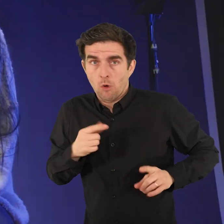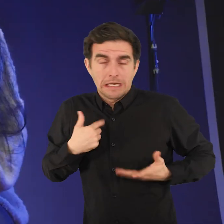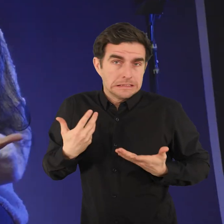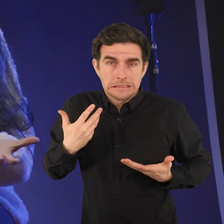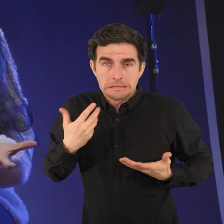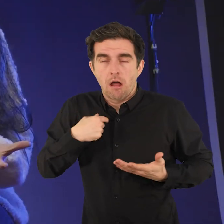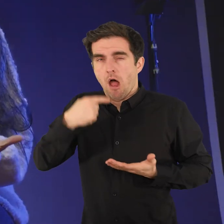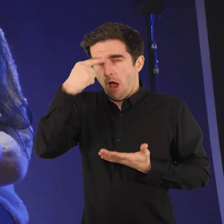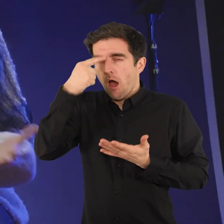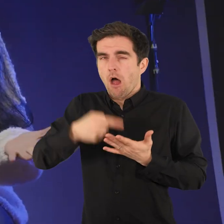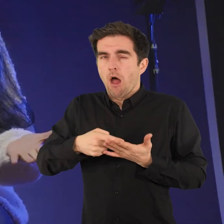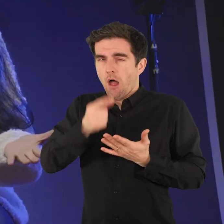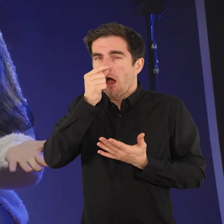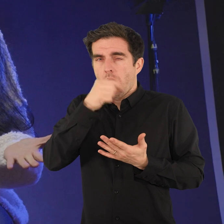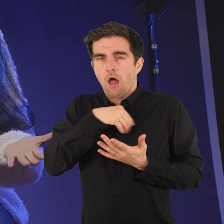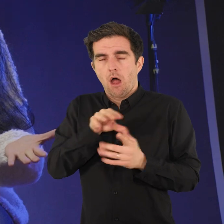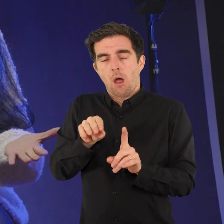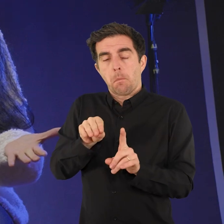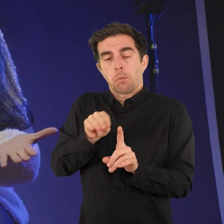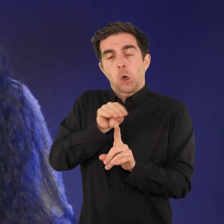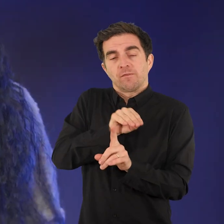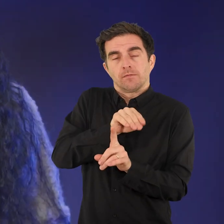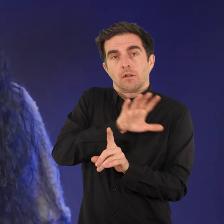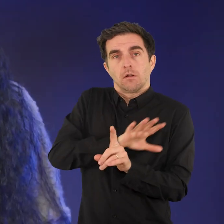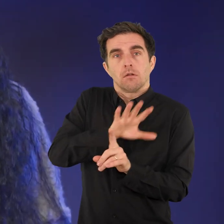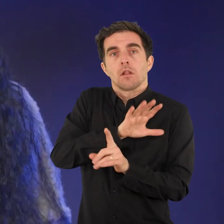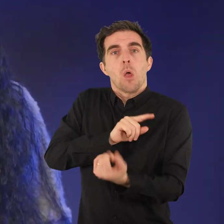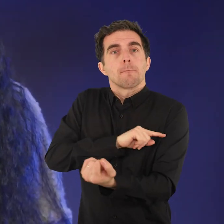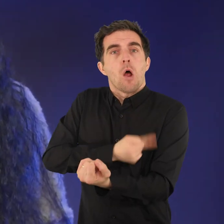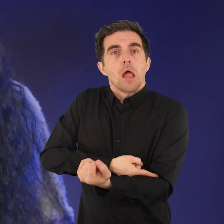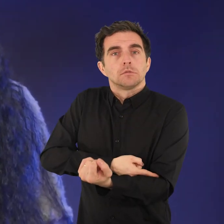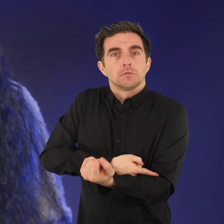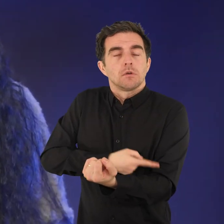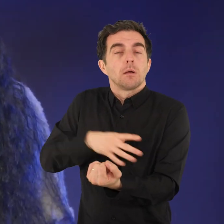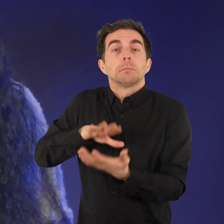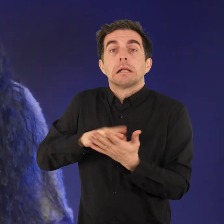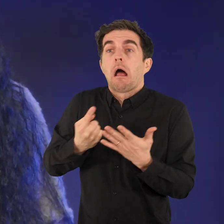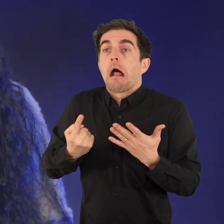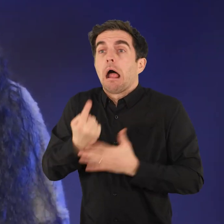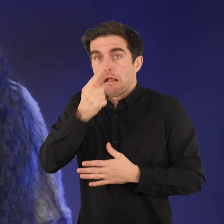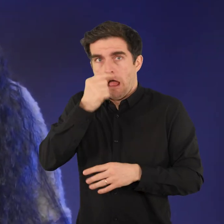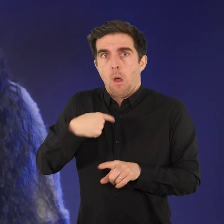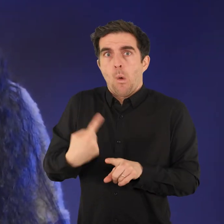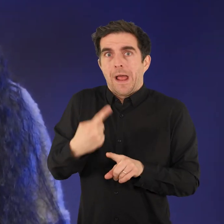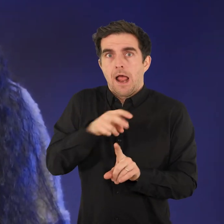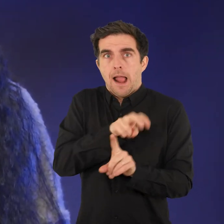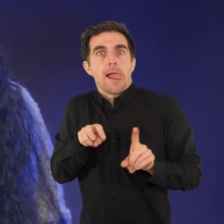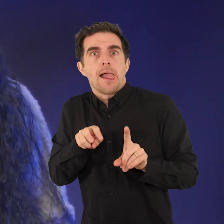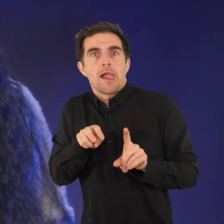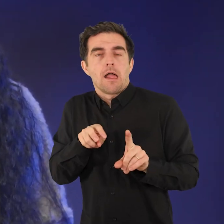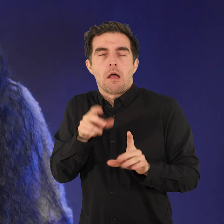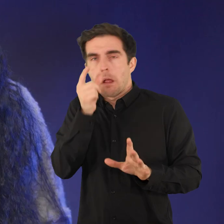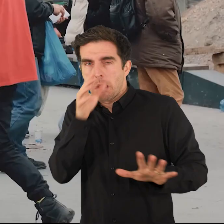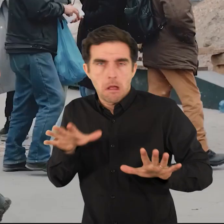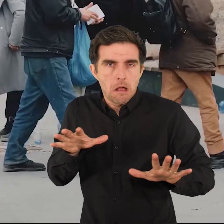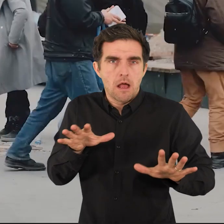But then I made a decision that I can go to Poland for a couple of months. It's on the border with Ukraine. It's not that far. In case something will happen, I'll be quick to come